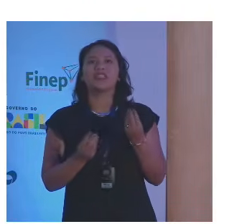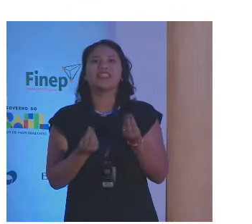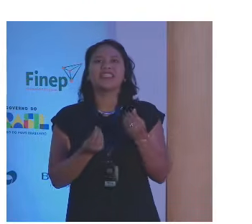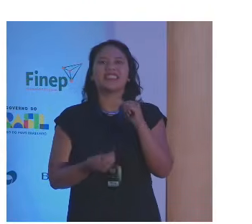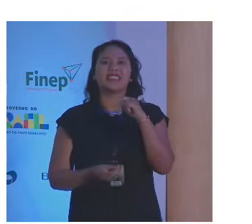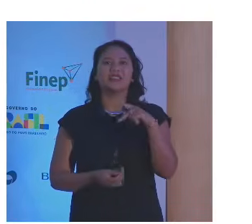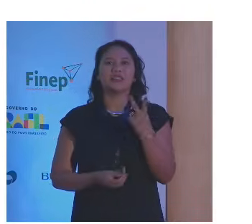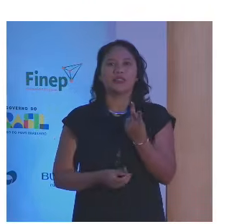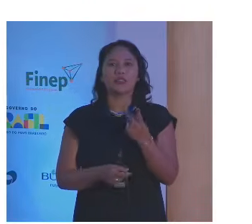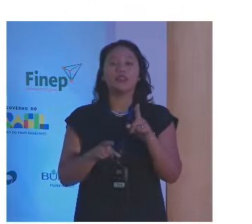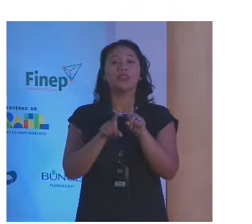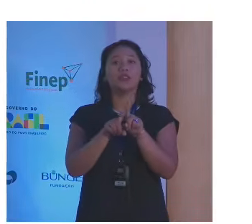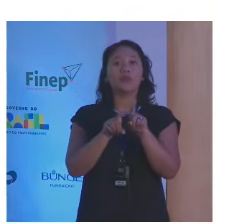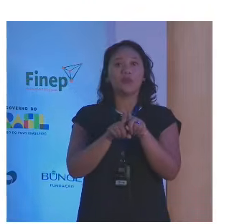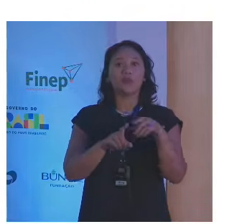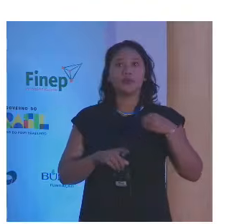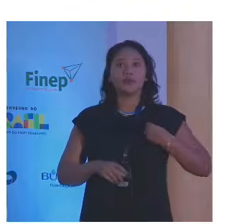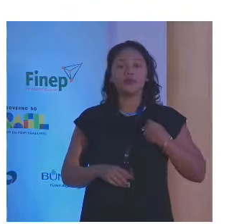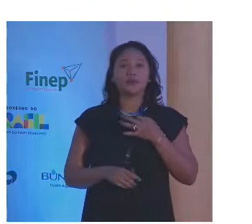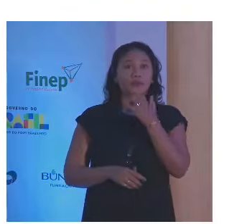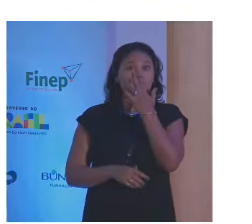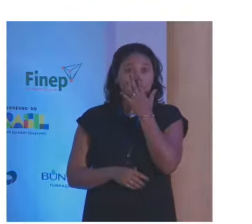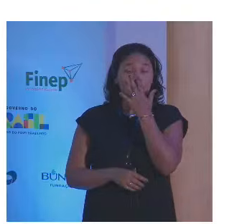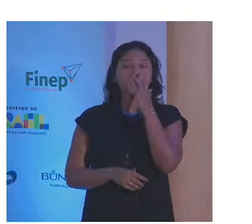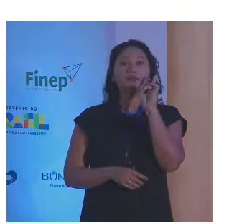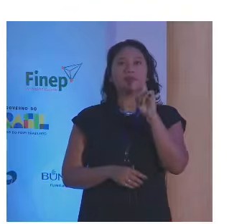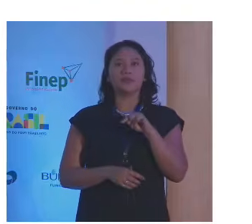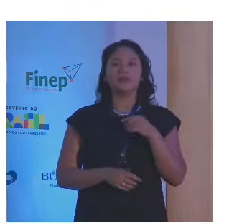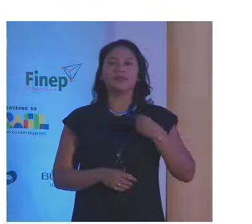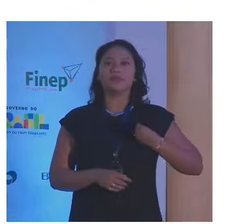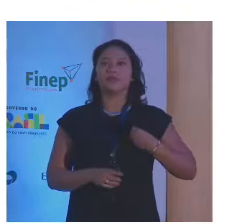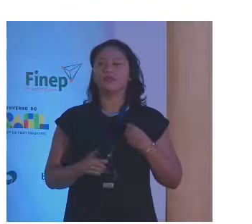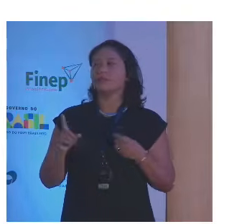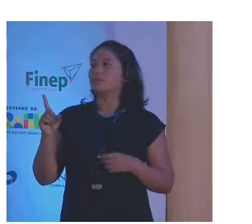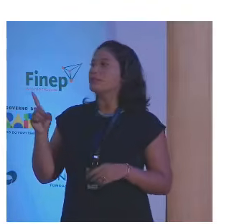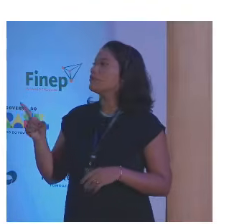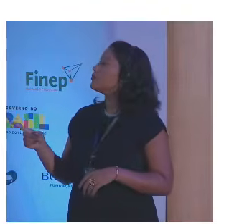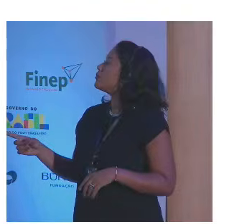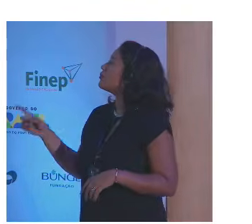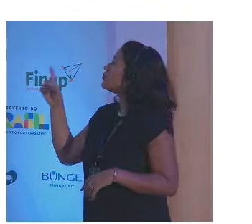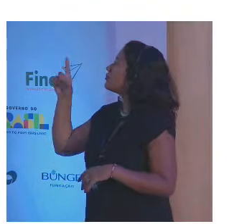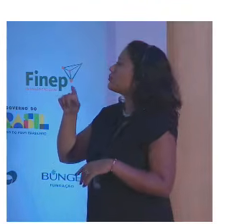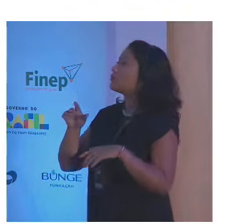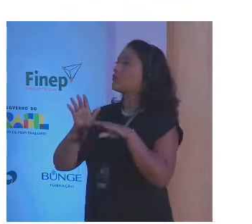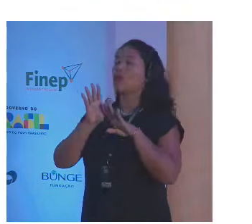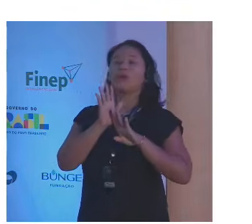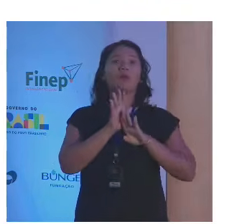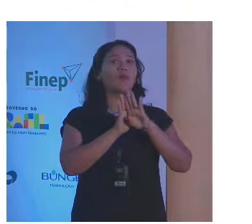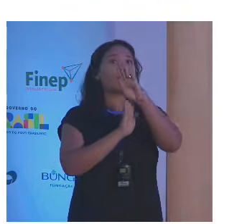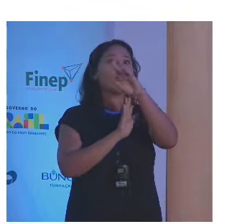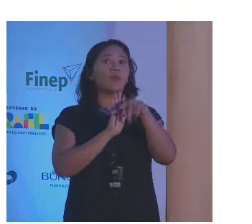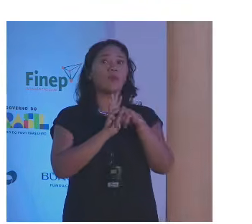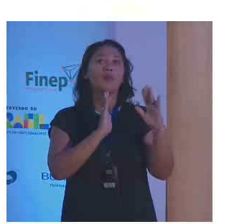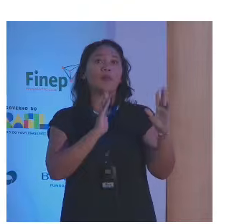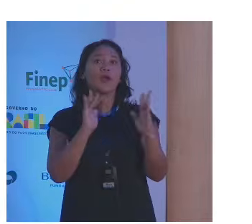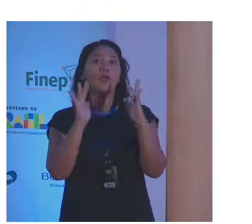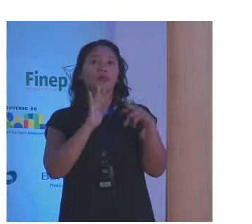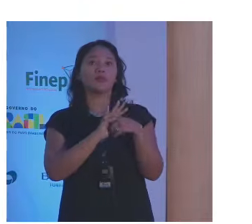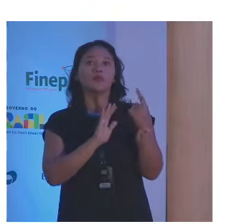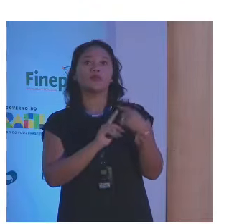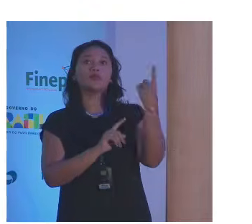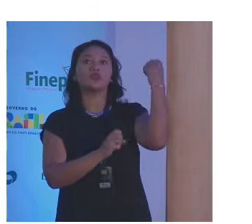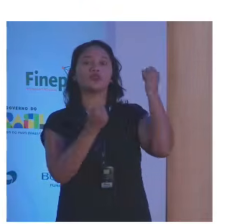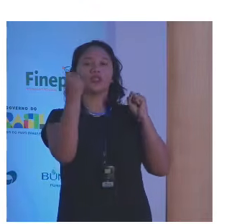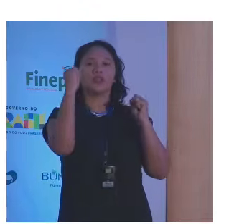remarkably, the carbon dioxide in the atmosphere is increased since the pre-industrial from 280 to